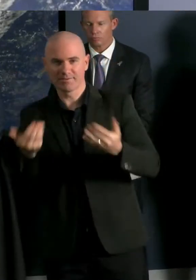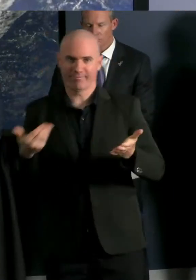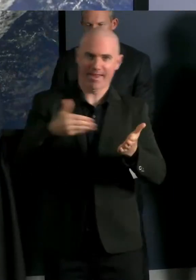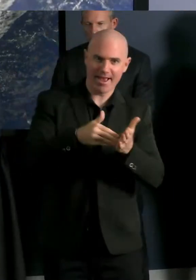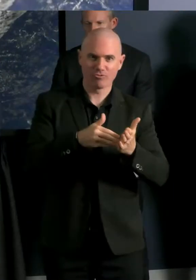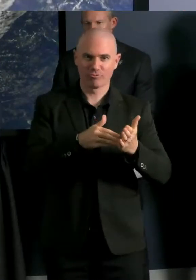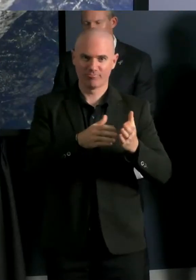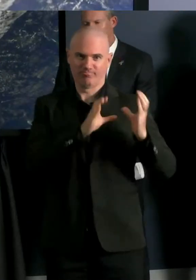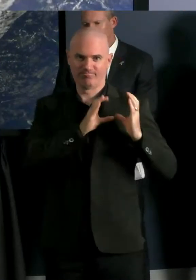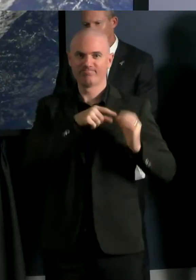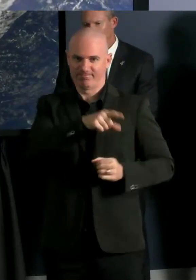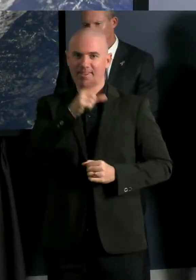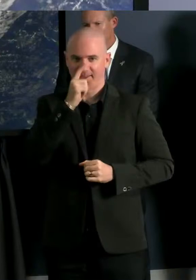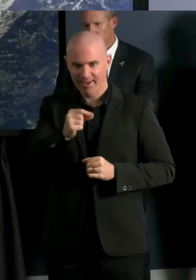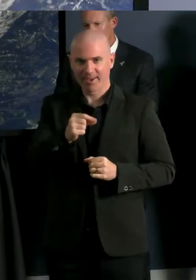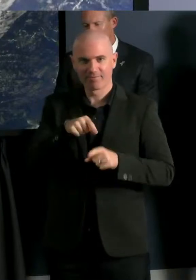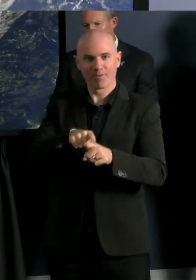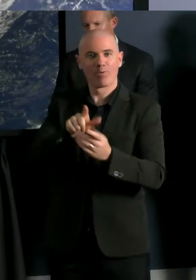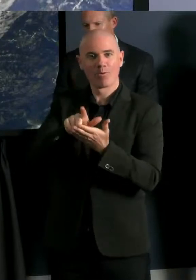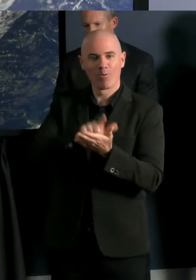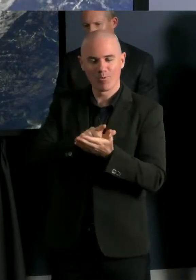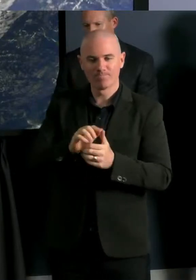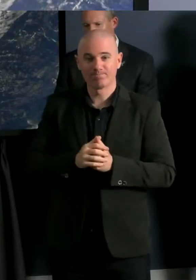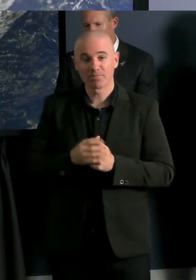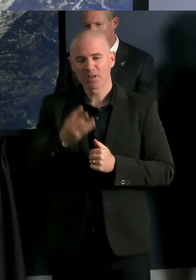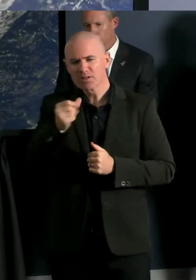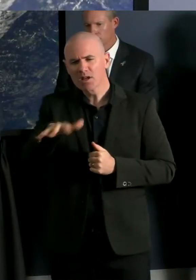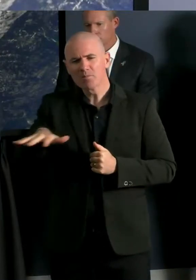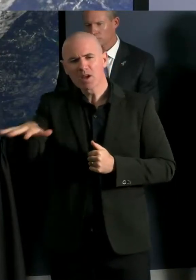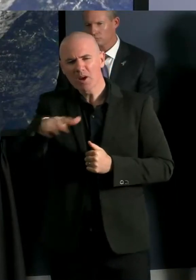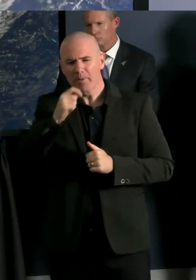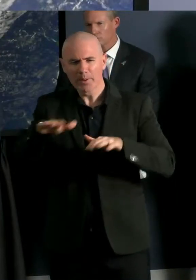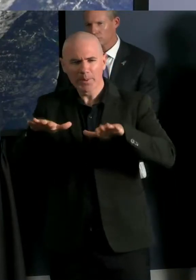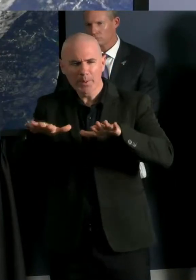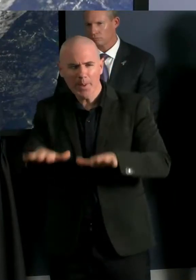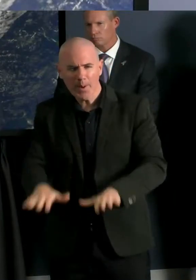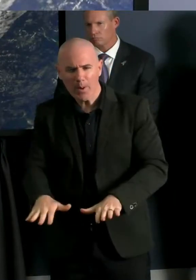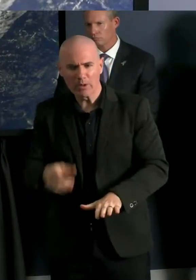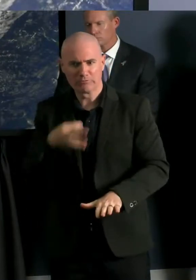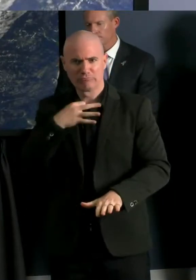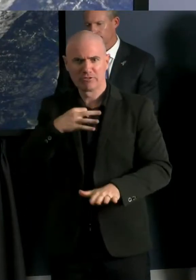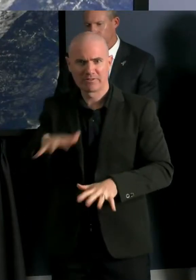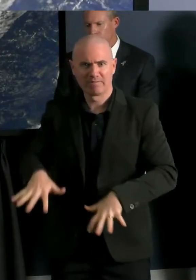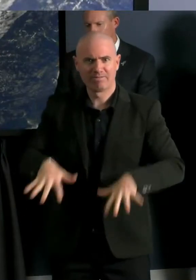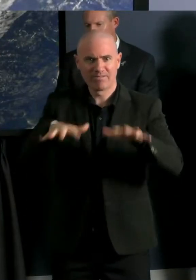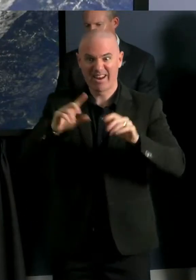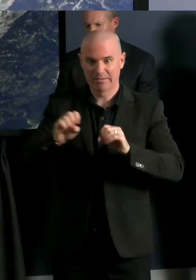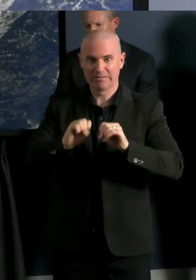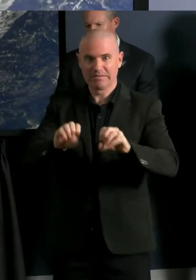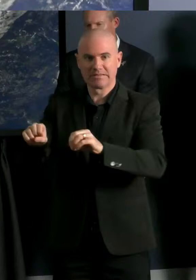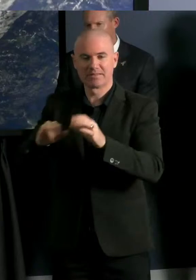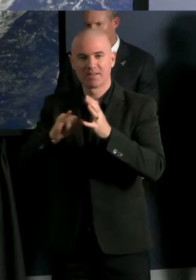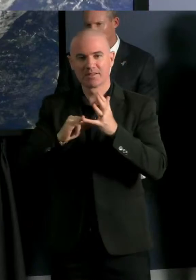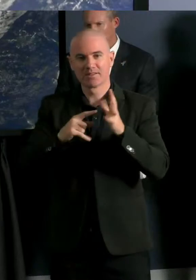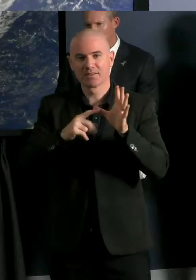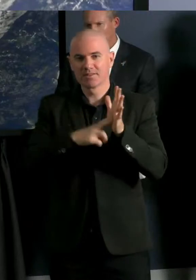low-lying areas where we've been sandbagging for tidal surge, particularly around